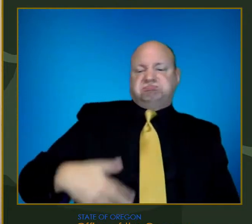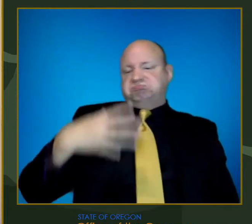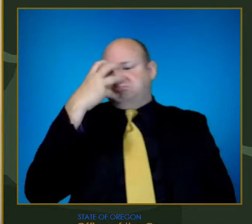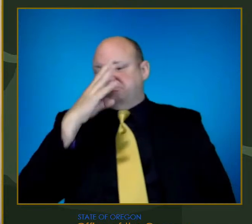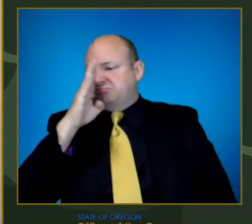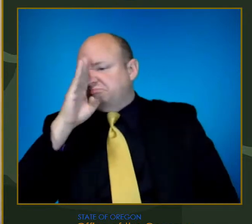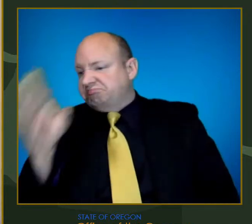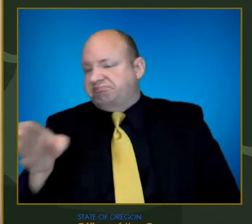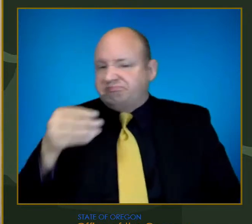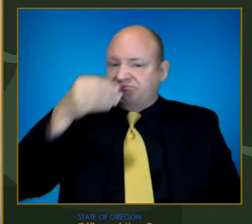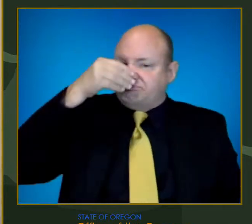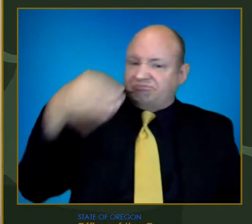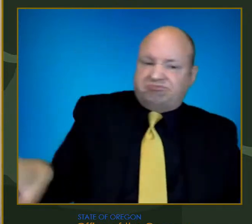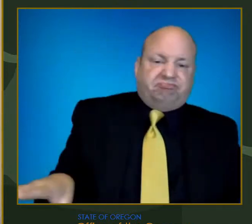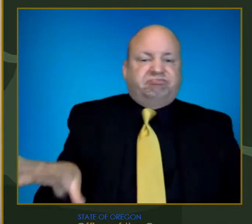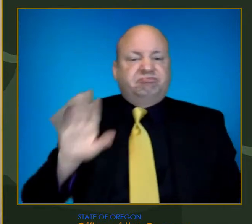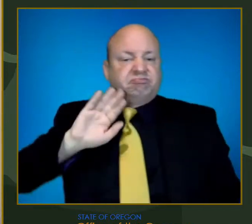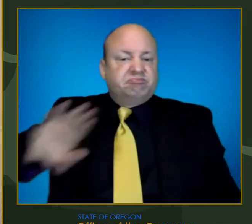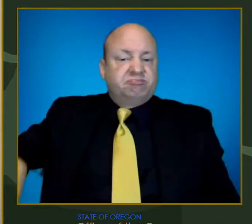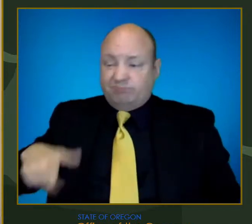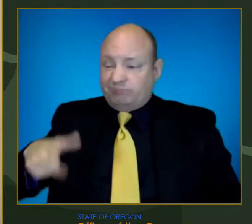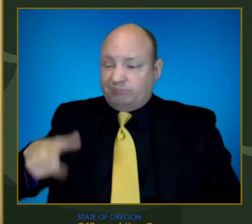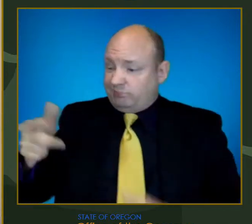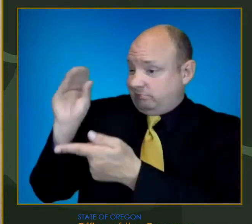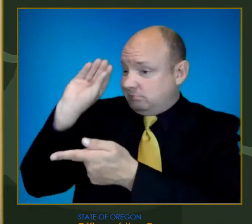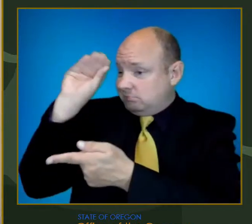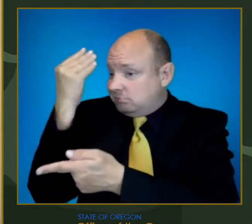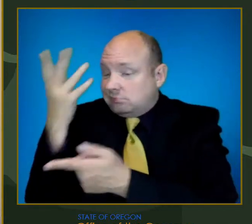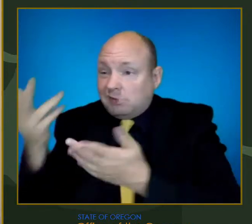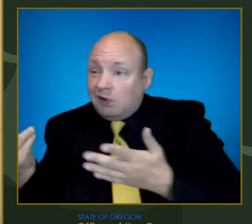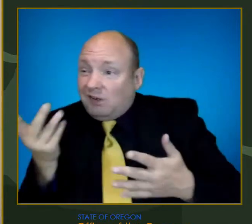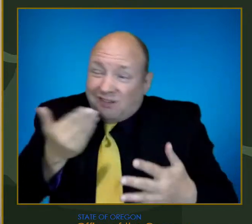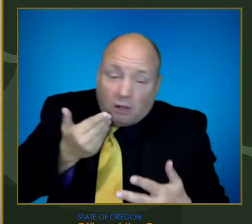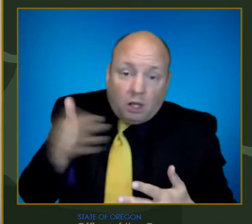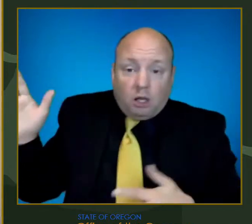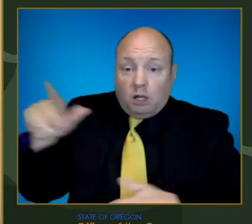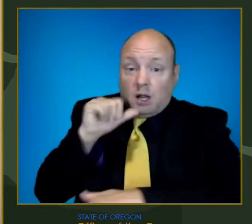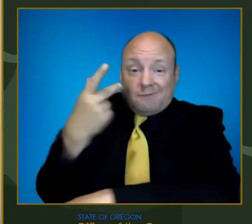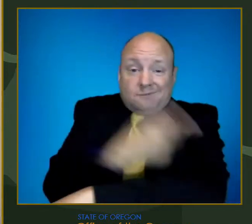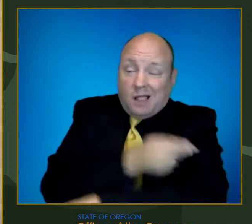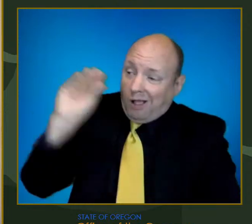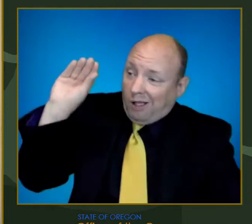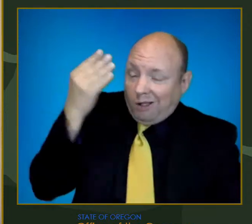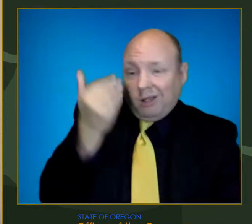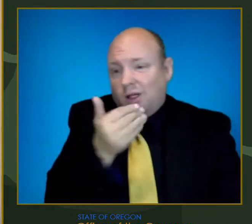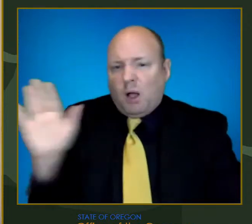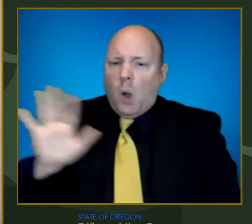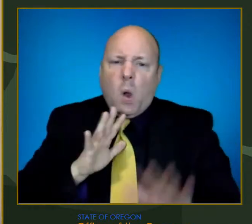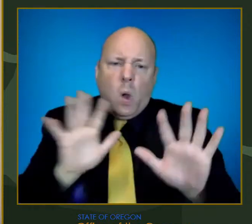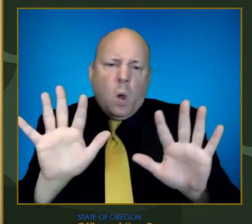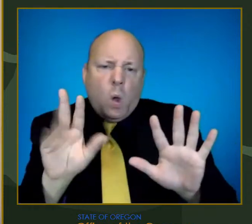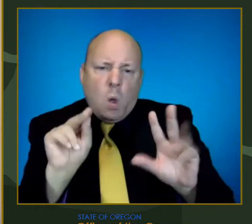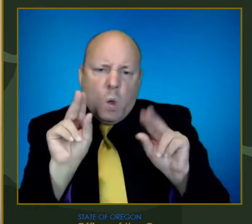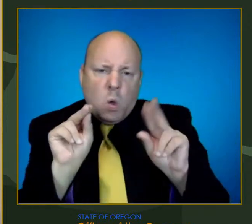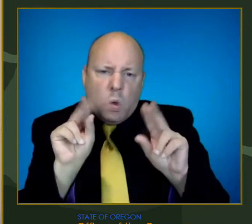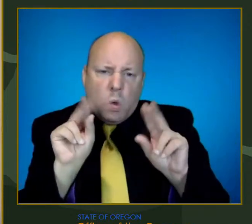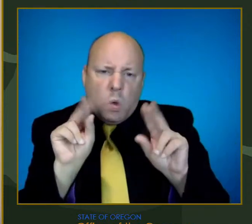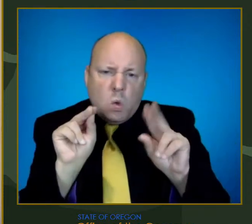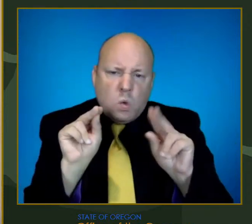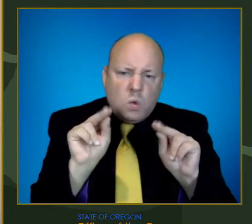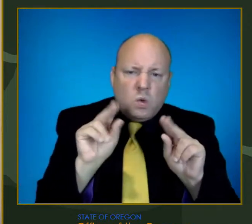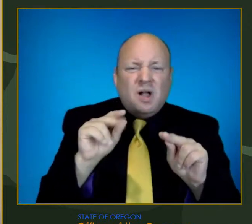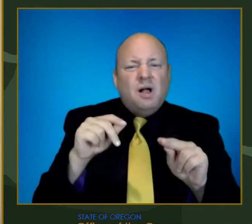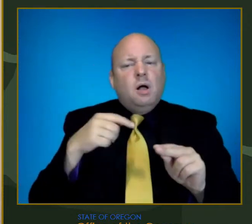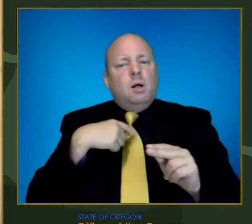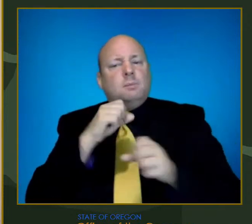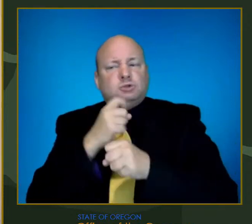get or not get. That's an easy way out, but our healthcare workers, as you've heard, are professionals. They were mourning the loss